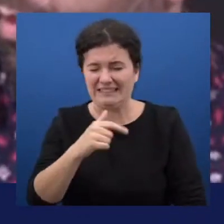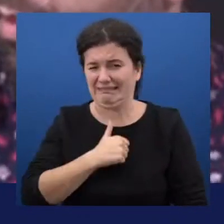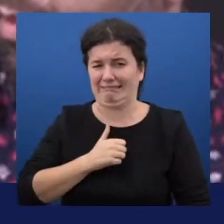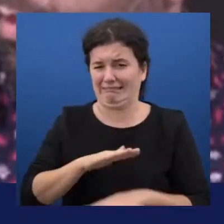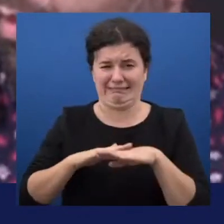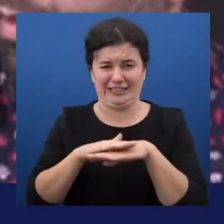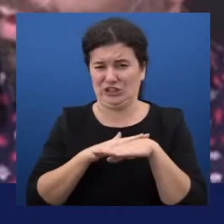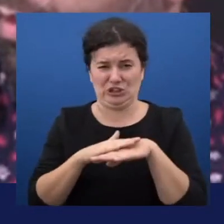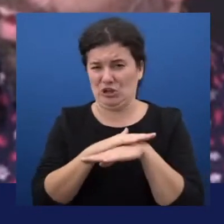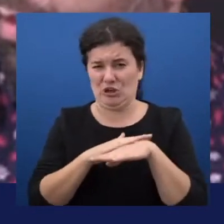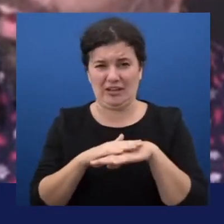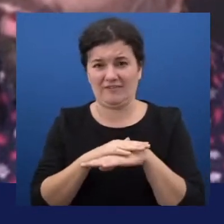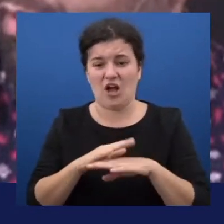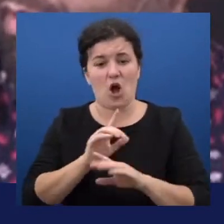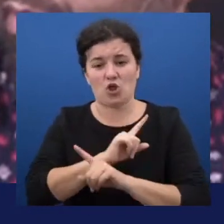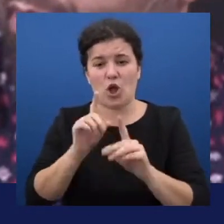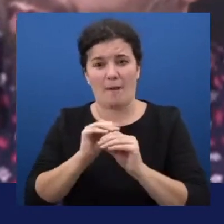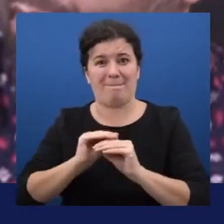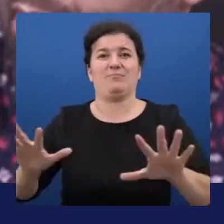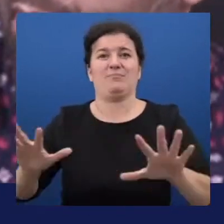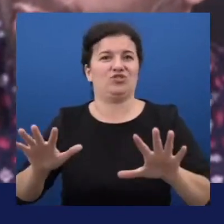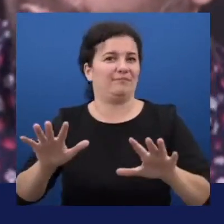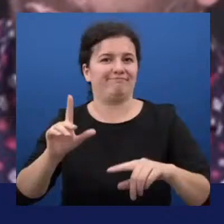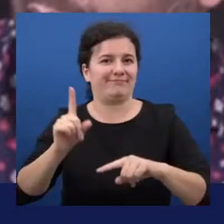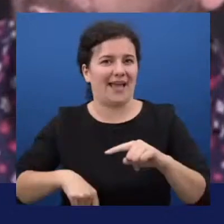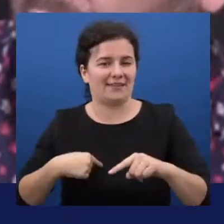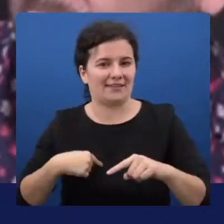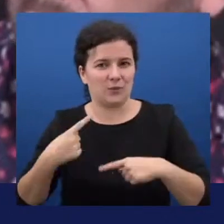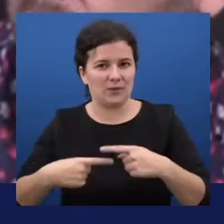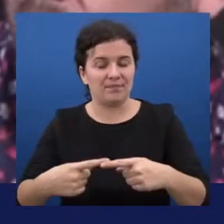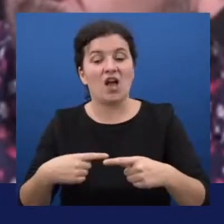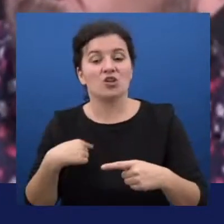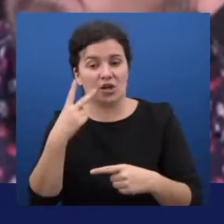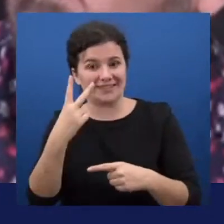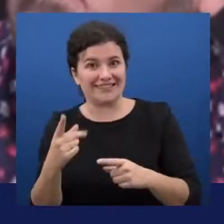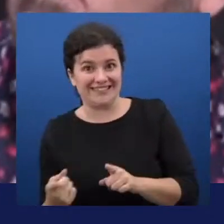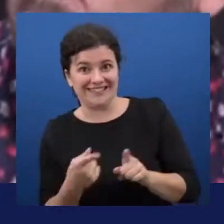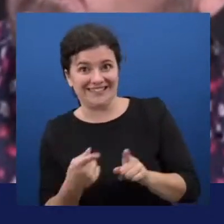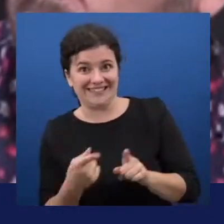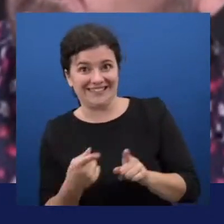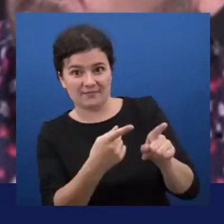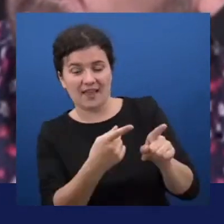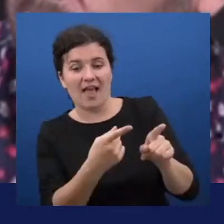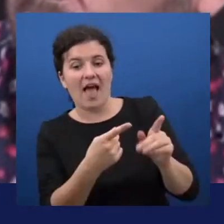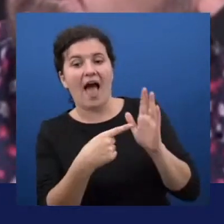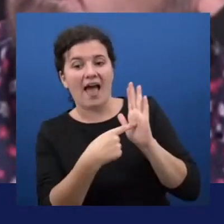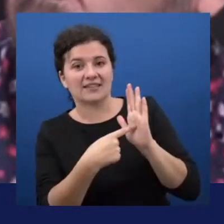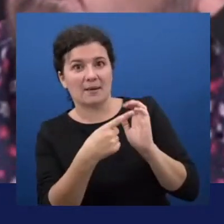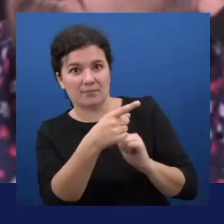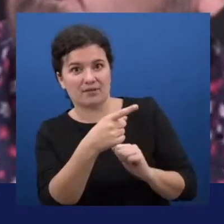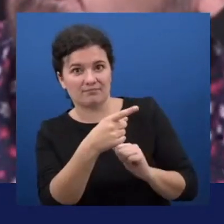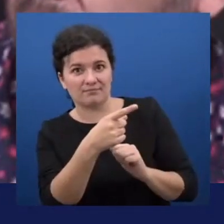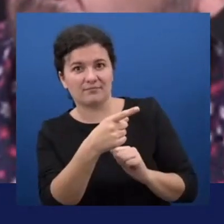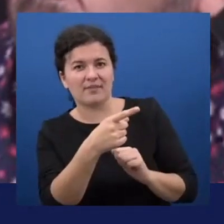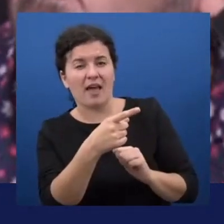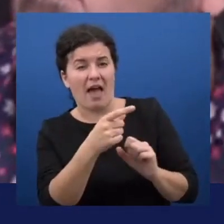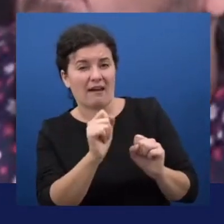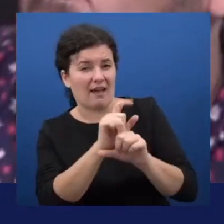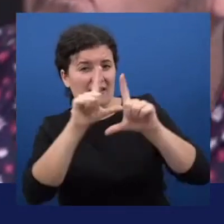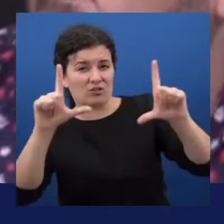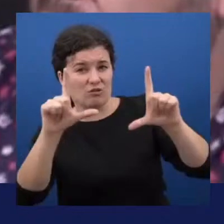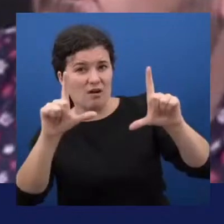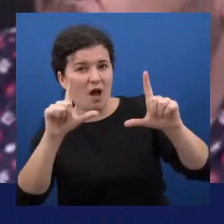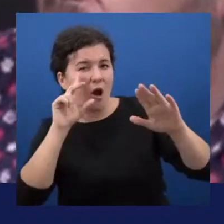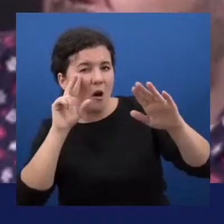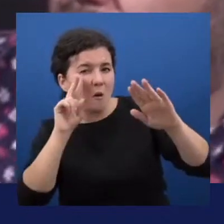cannot use it. But you will see that you will get a URL. That's your prediction URL. And for the developers here, I think what